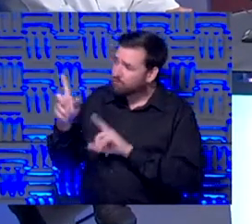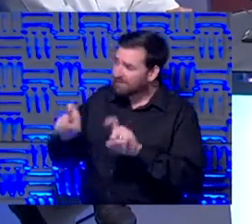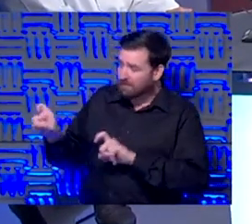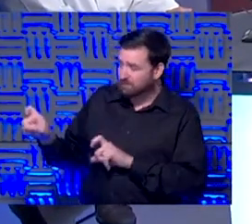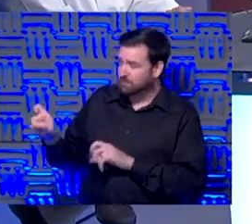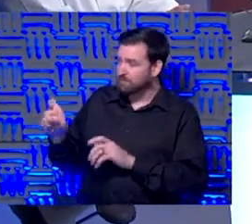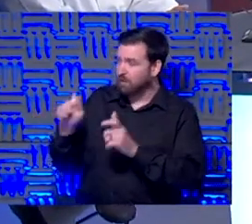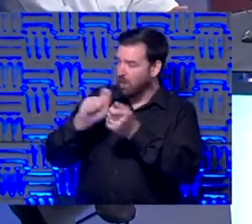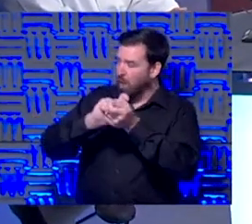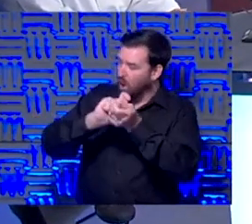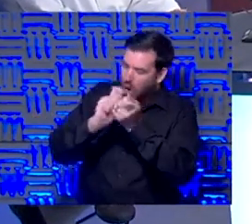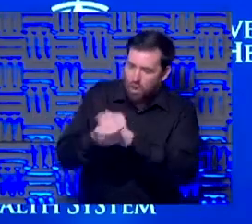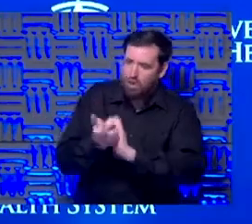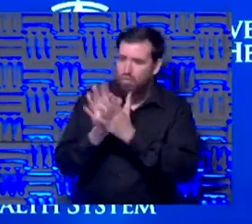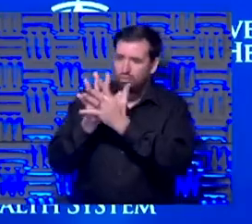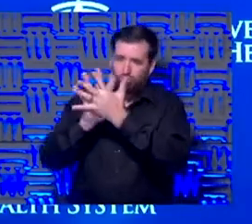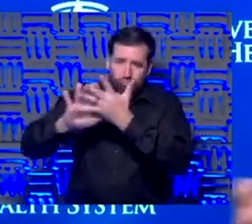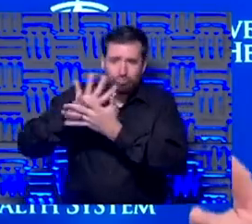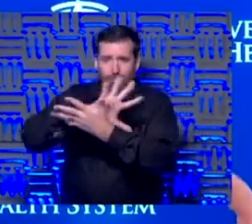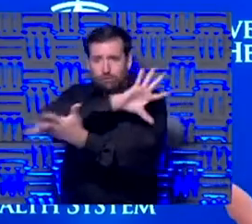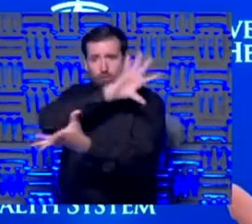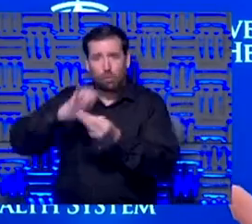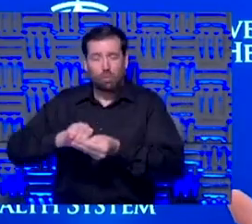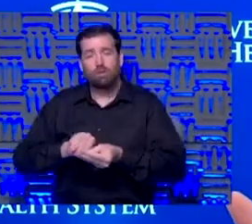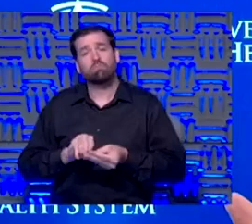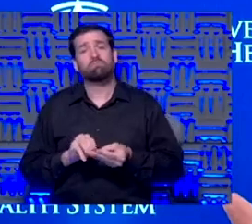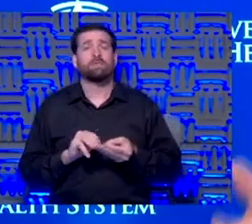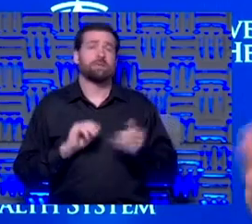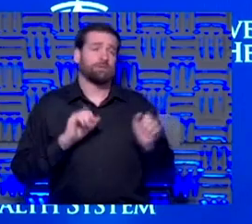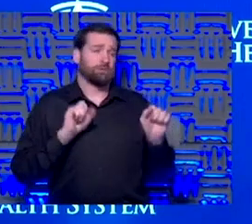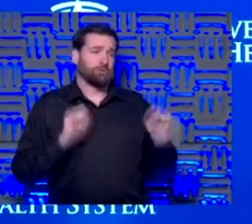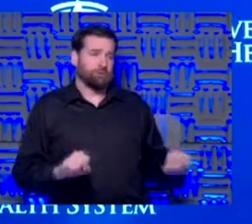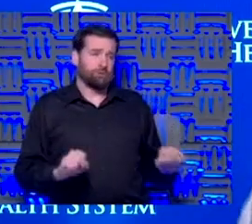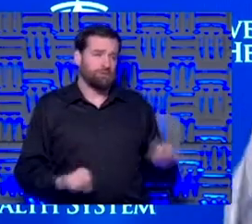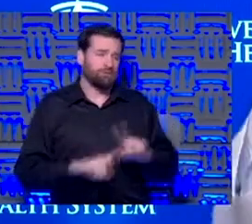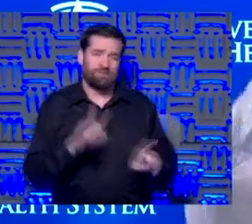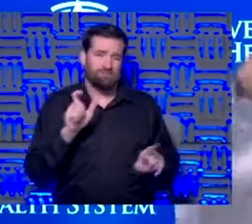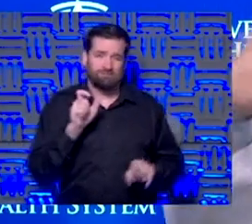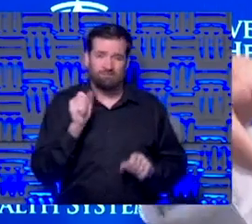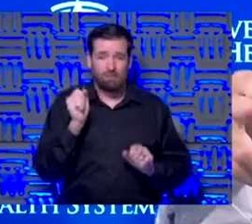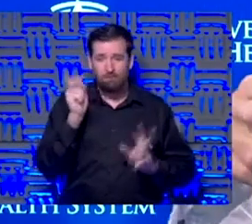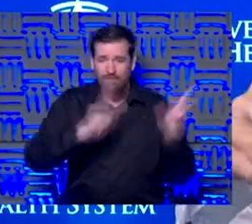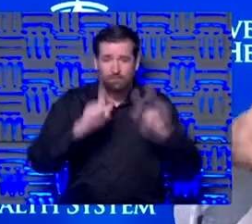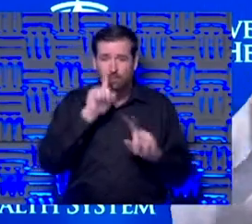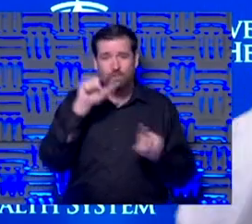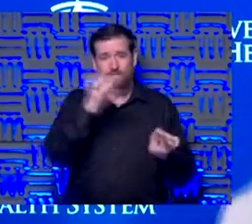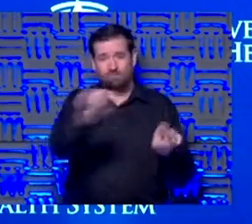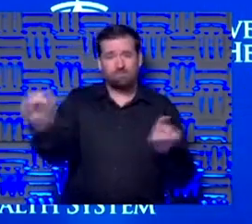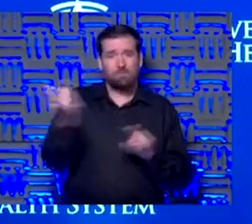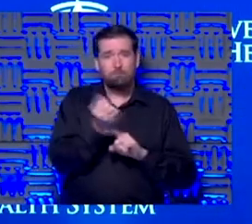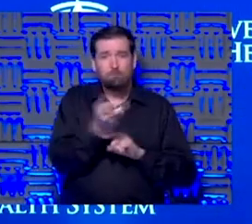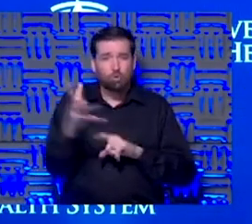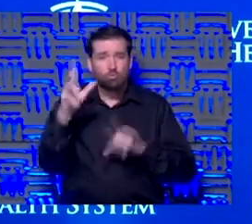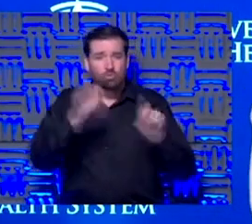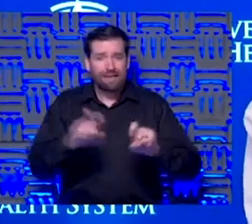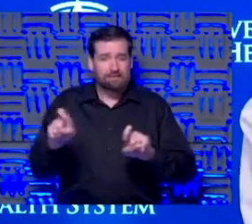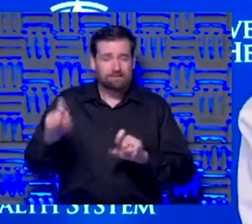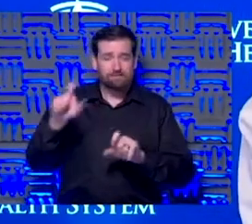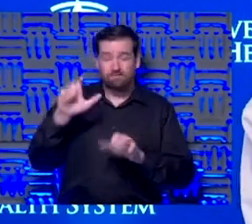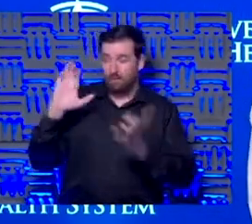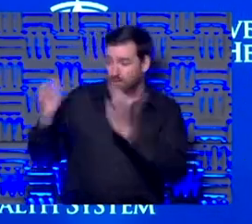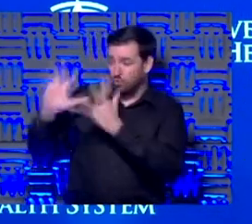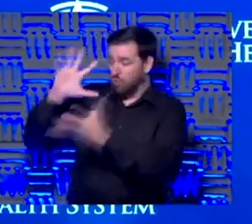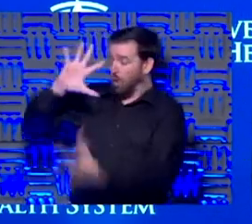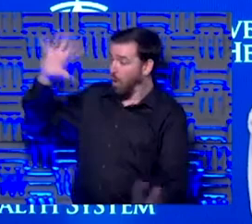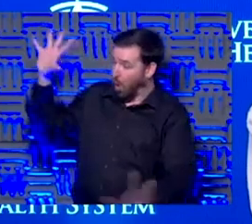skewing the grand total? Oh, yeah, that was a good question. They could skew the grand total, but there aren't mm-hmm. that many people out there who are getting multiple tests compared to the total number that are